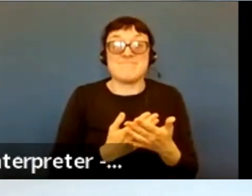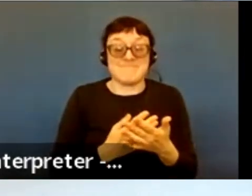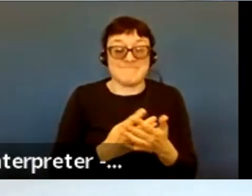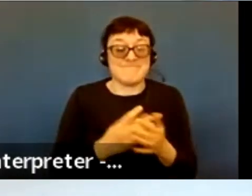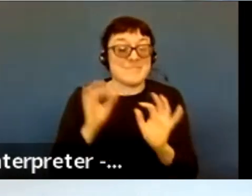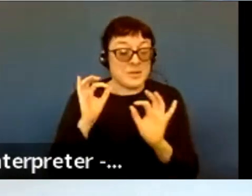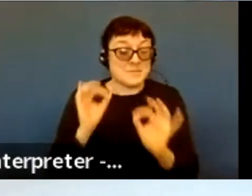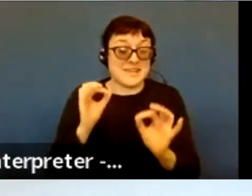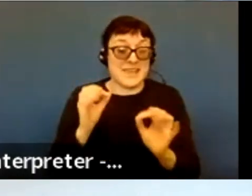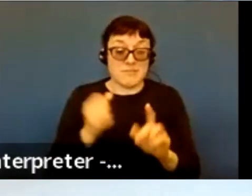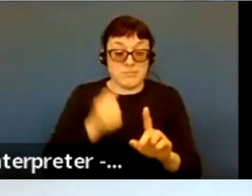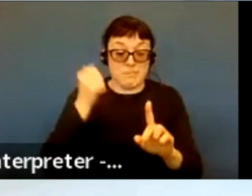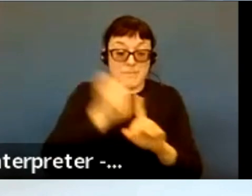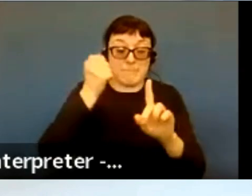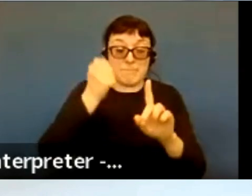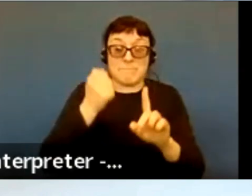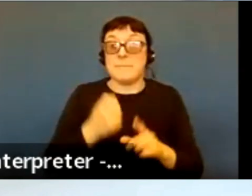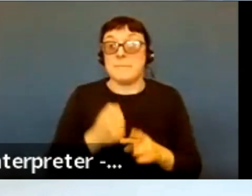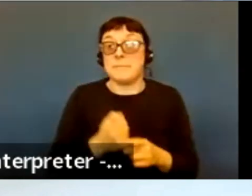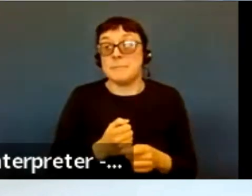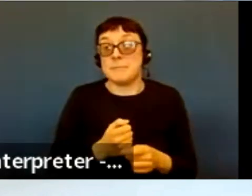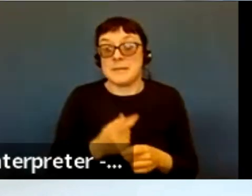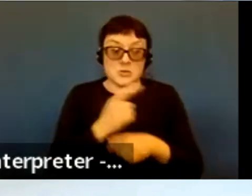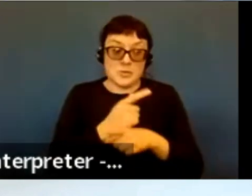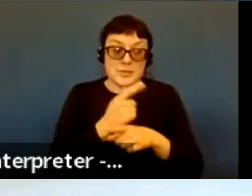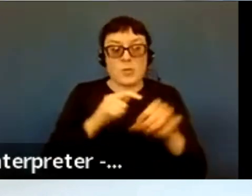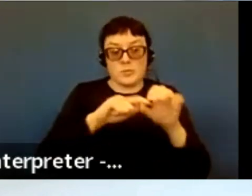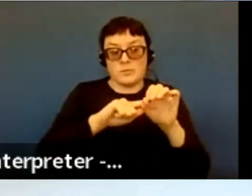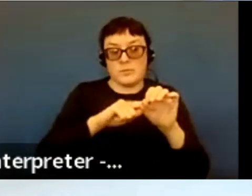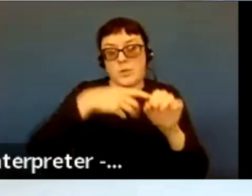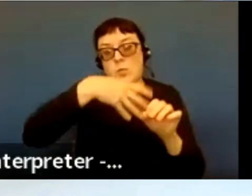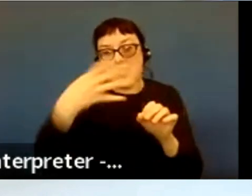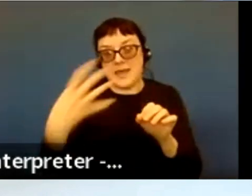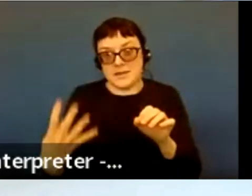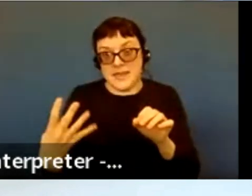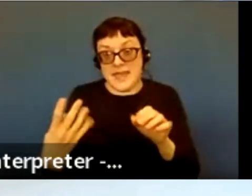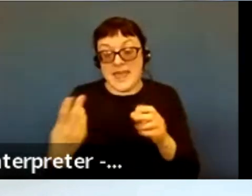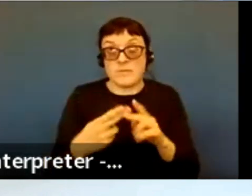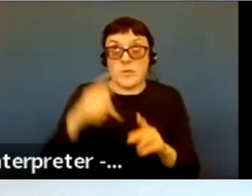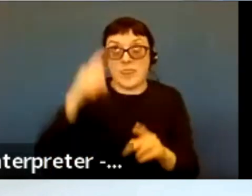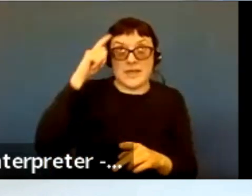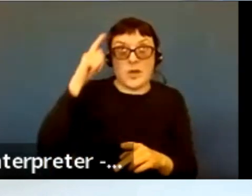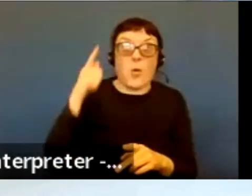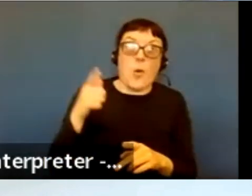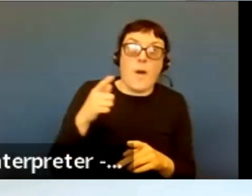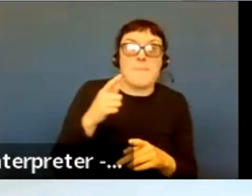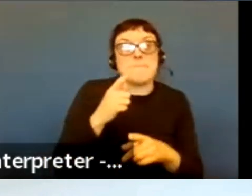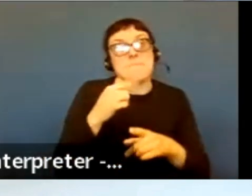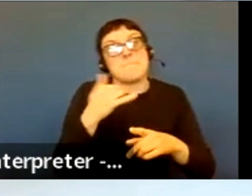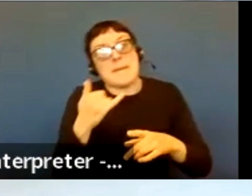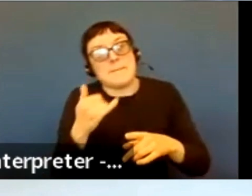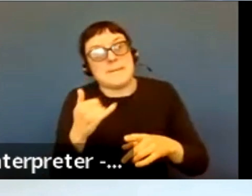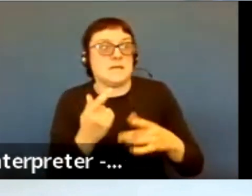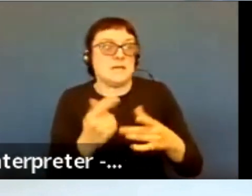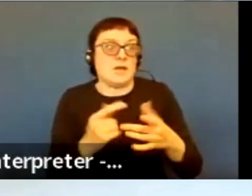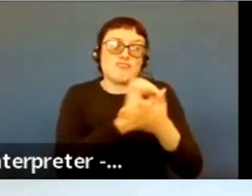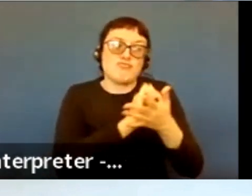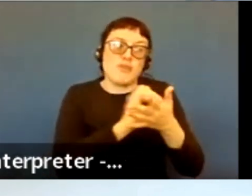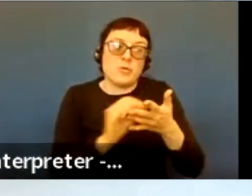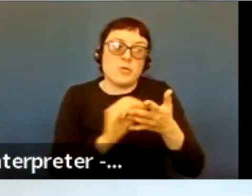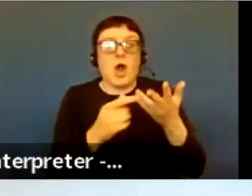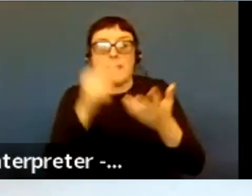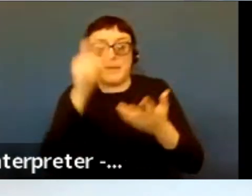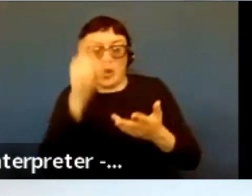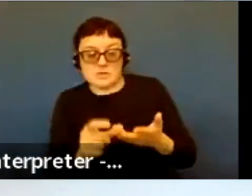they're particularly in your face about the queerness of it. Even if you think that they may have been commissions, which is a